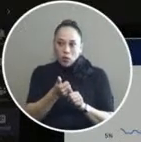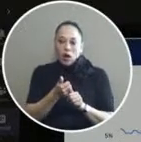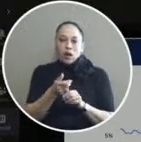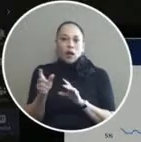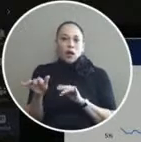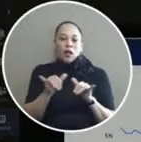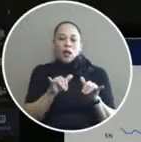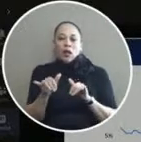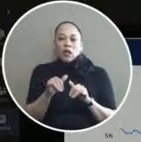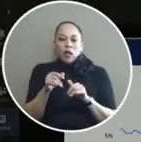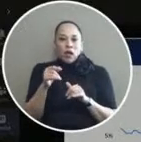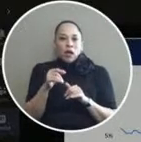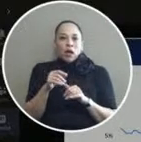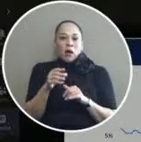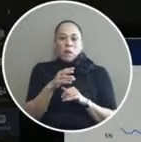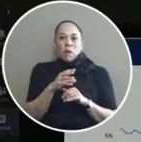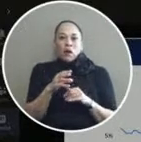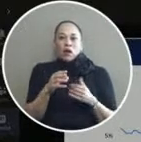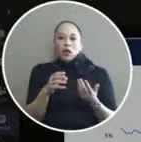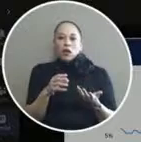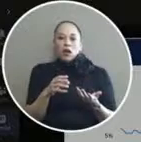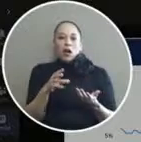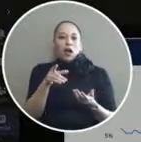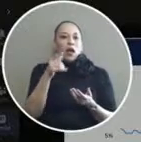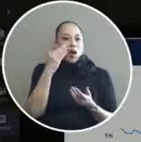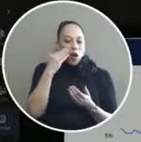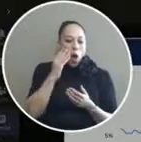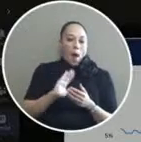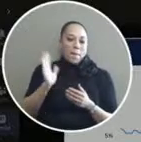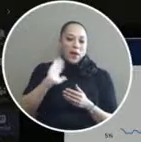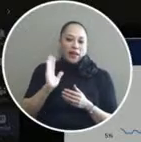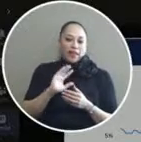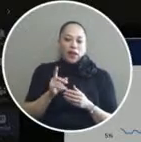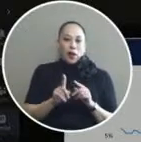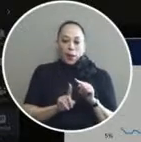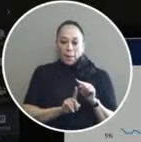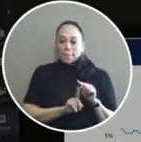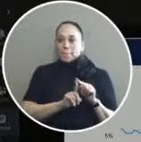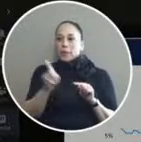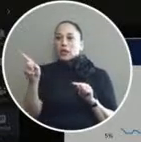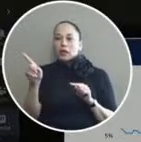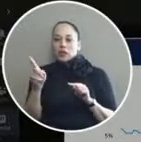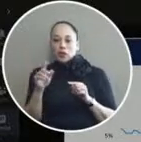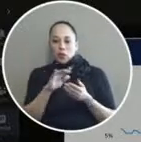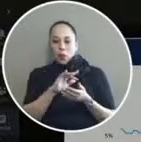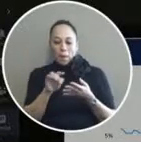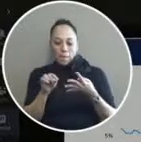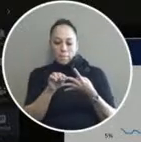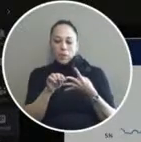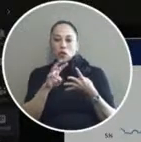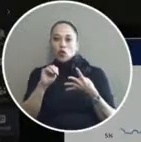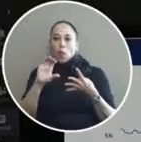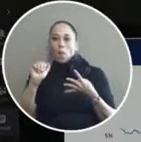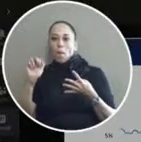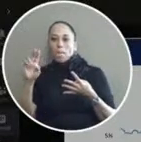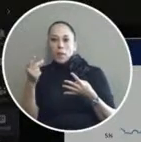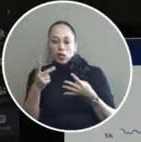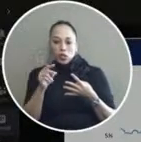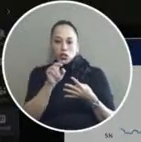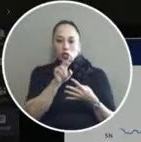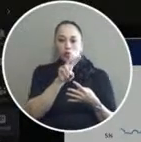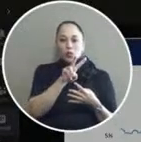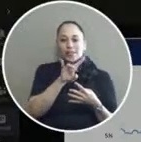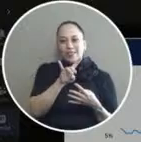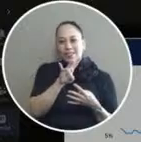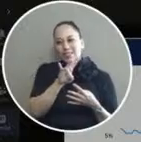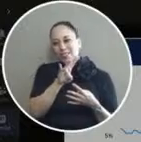same goes for uninsurance claims. Back then in the peak during mid-March, it increased by